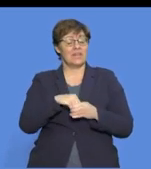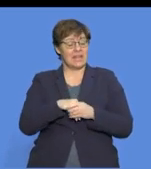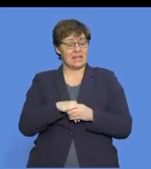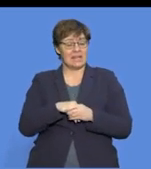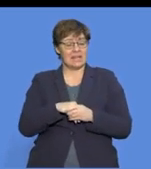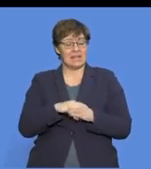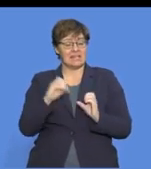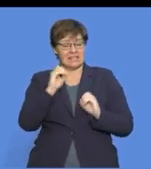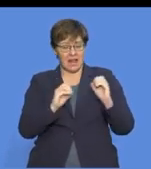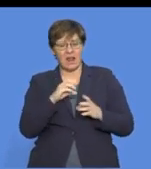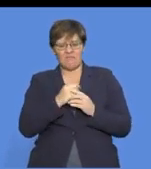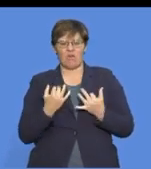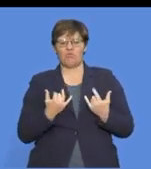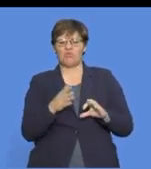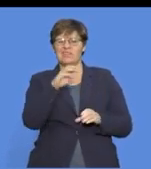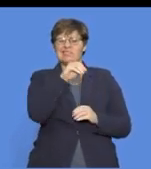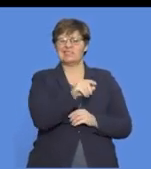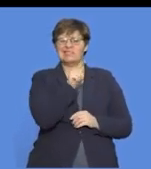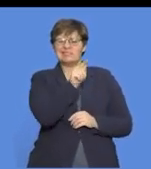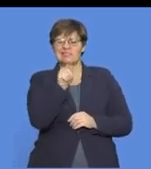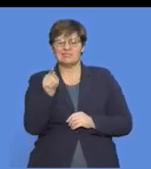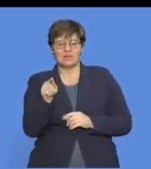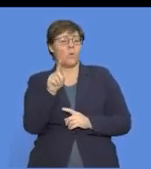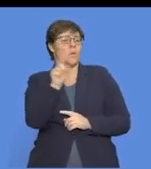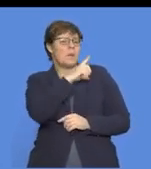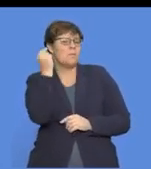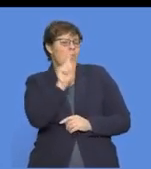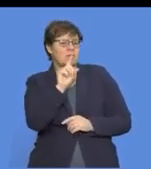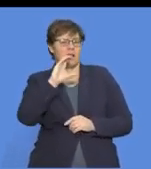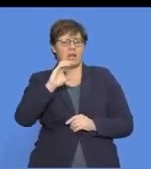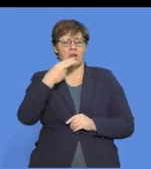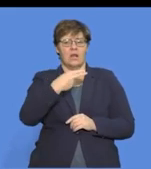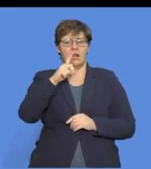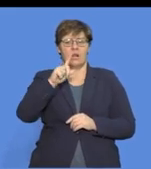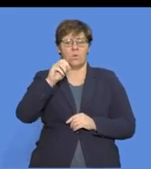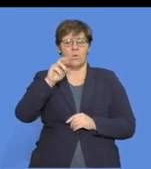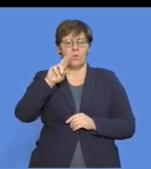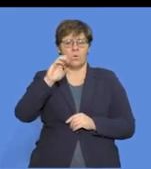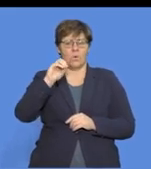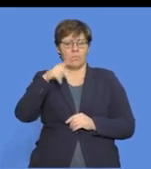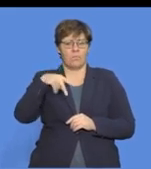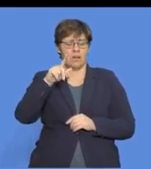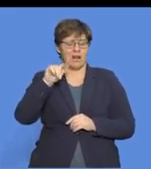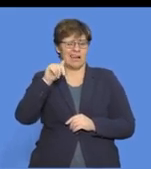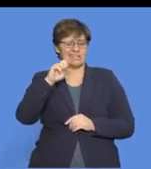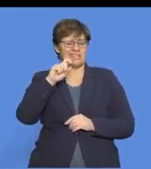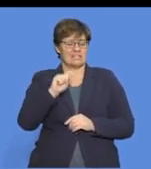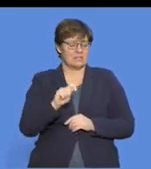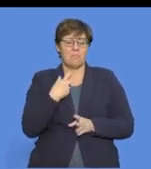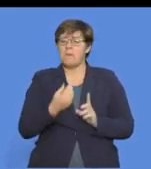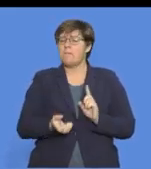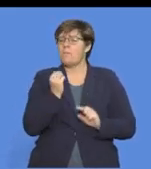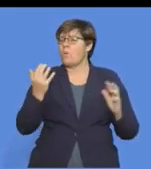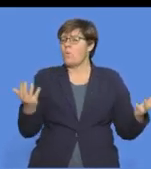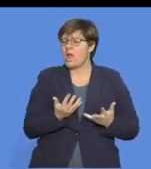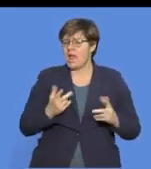Inside cells, we have these green things, and they are chloroplasts. And they would be found in